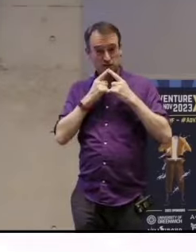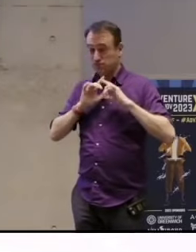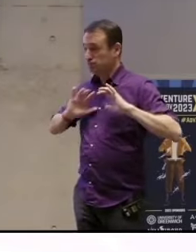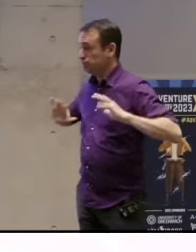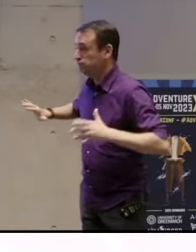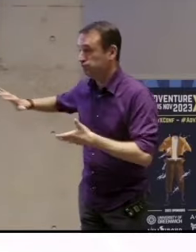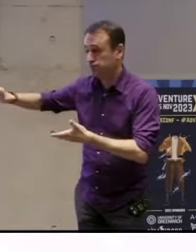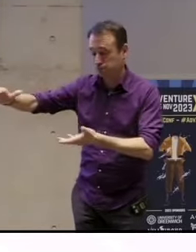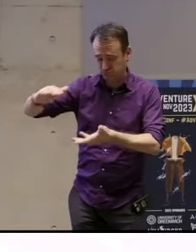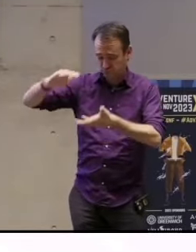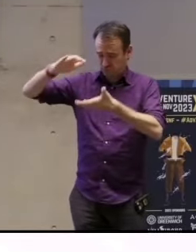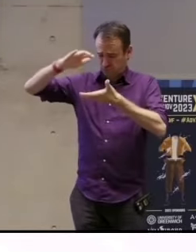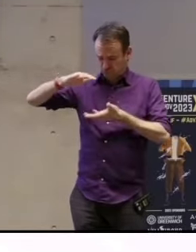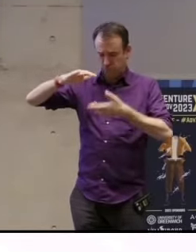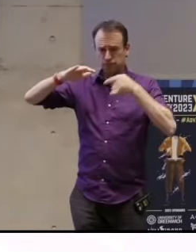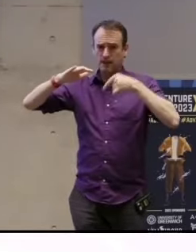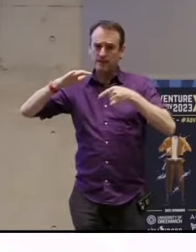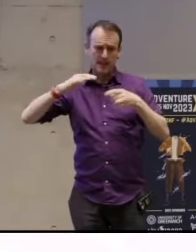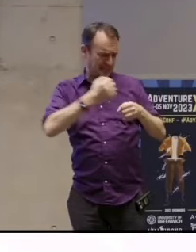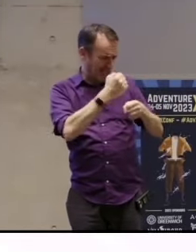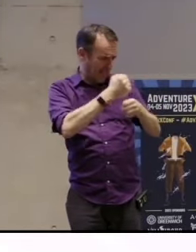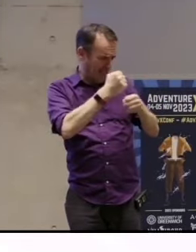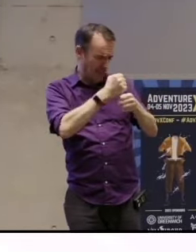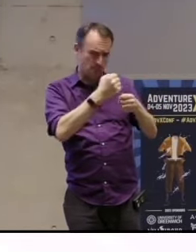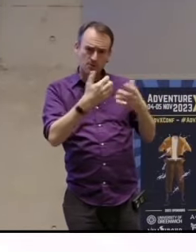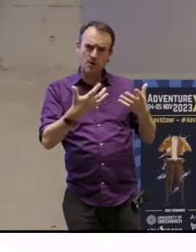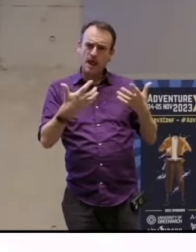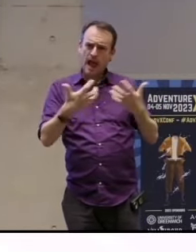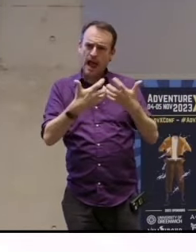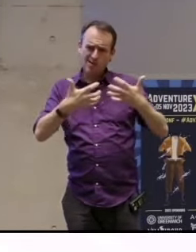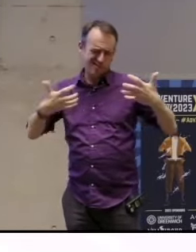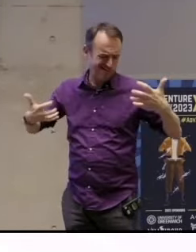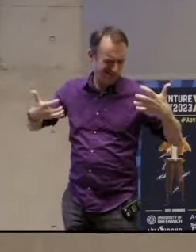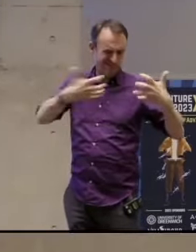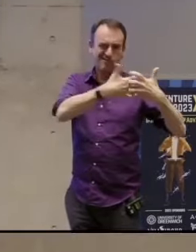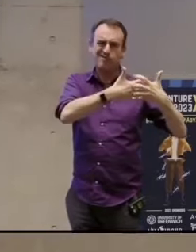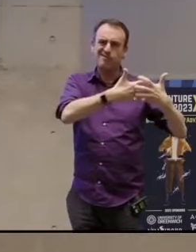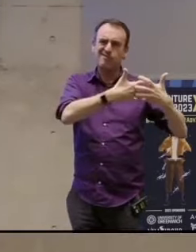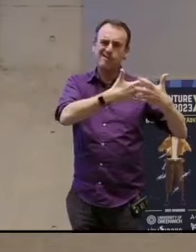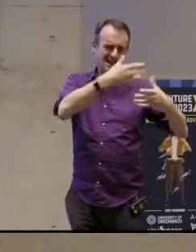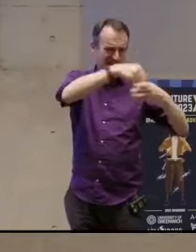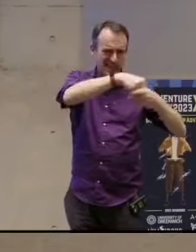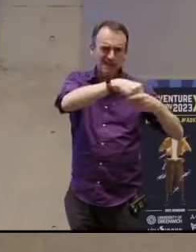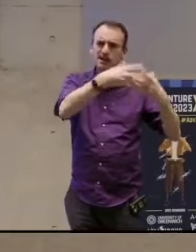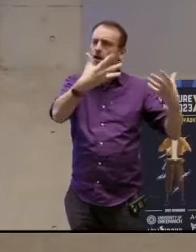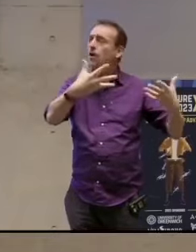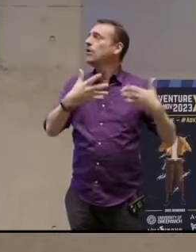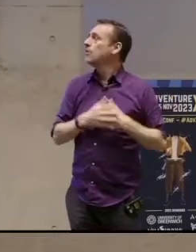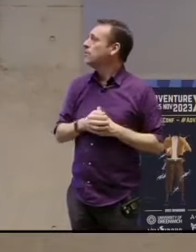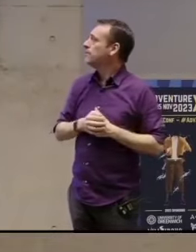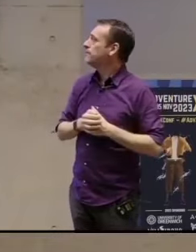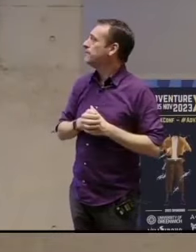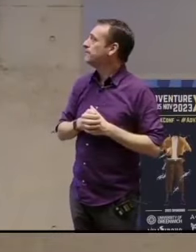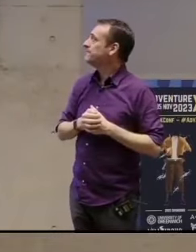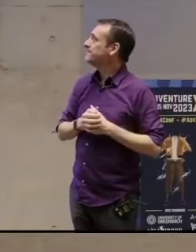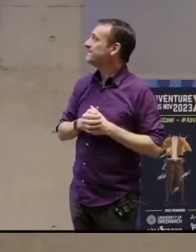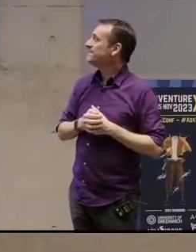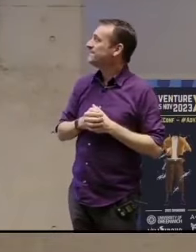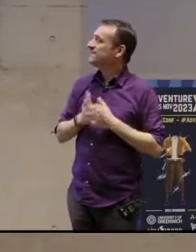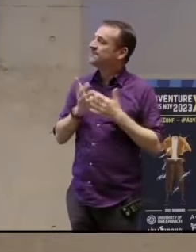game? And that is probably the title for another talk, maybe next year. But at this point,